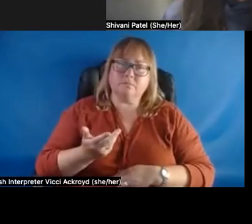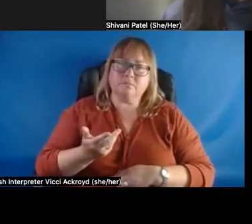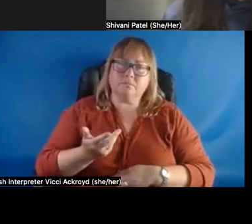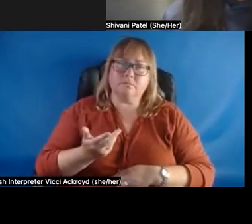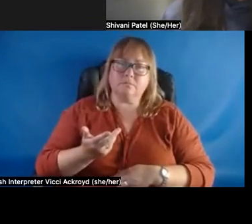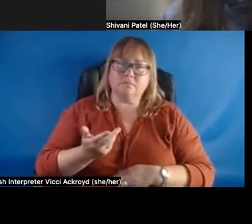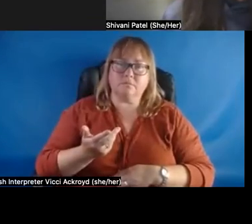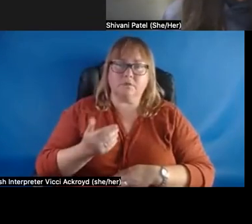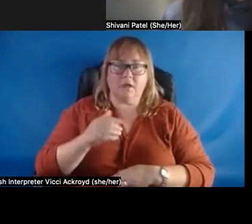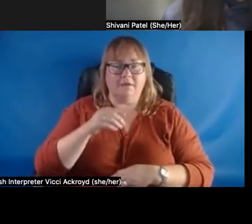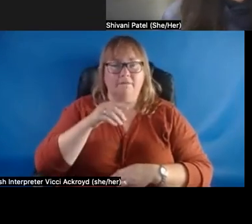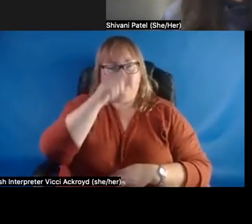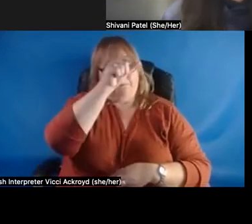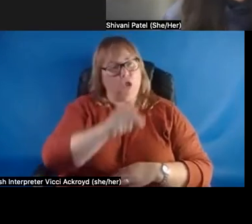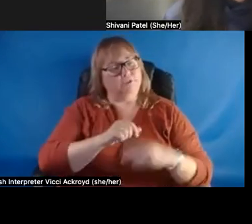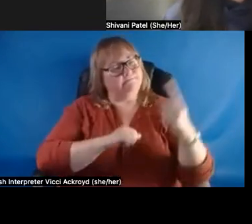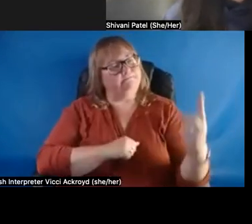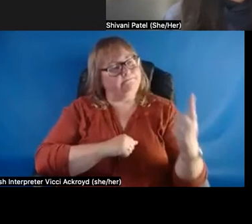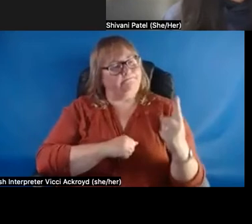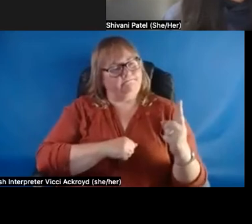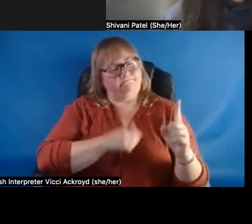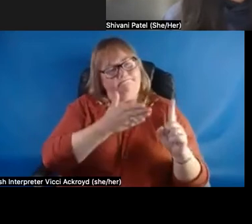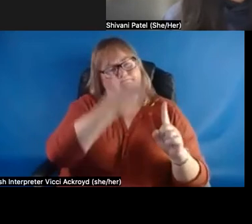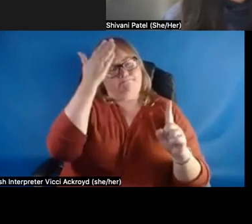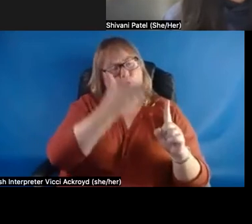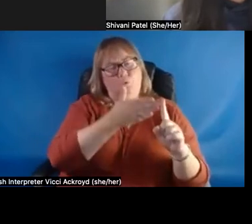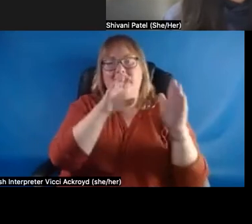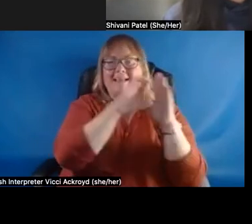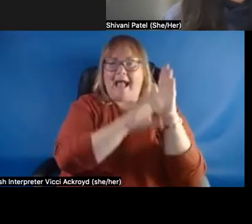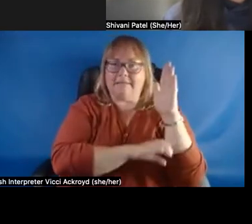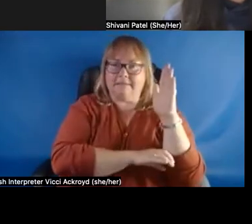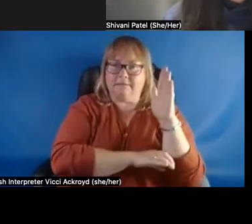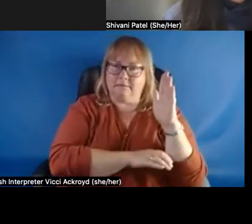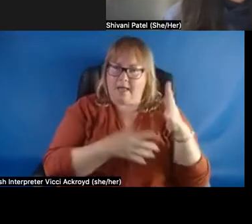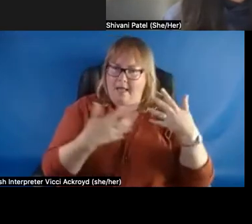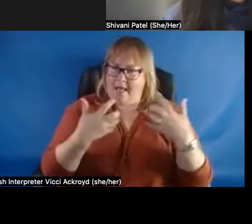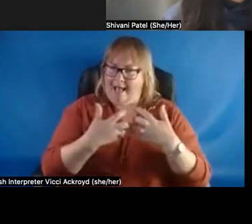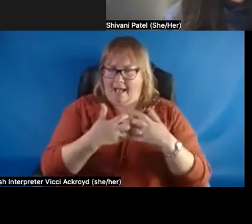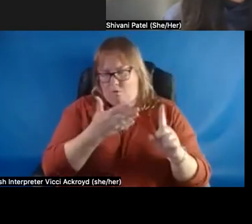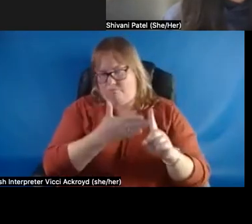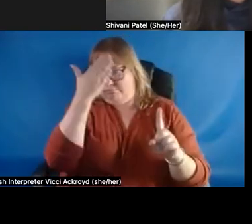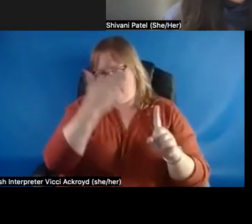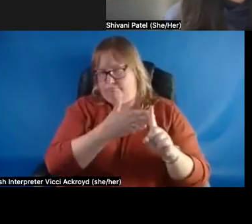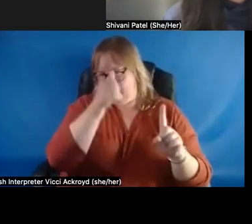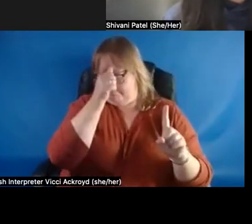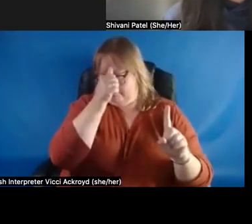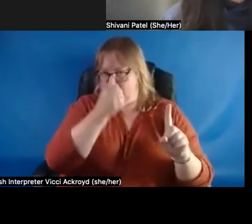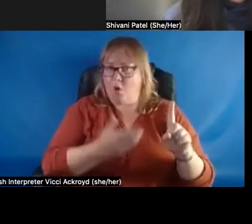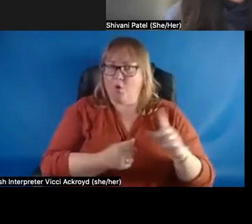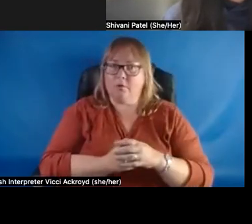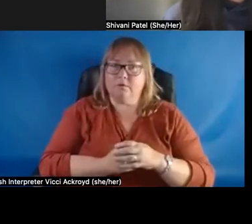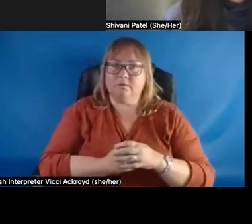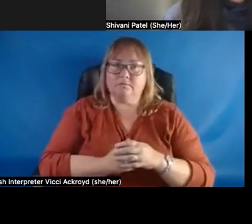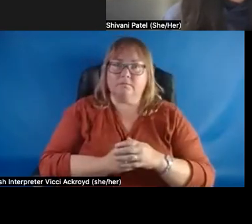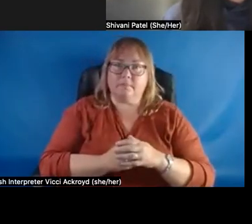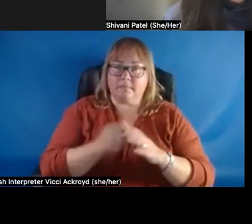people belong to? And that is, I find that very fascinating. How I can go first. Like